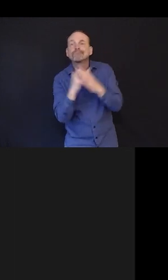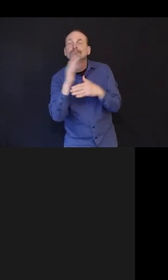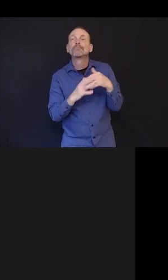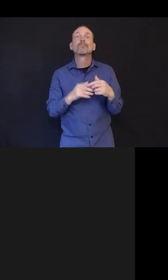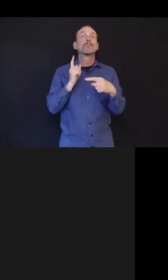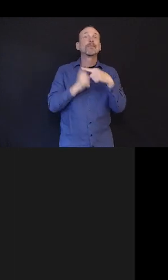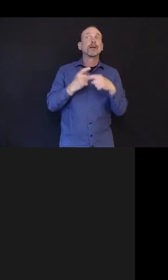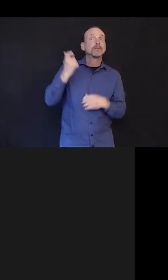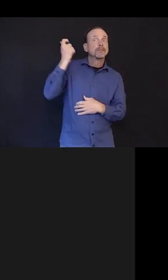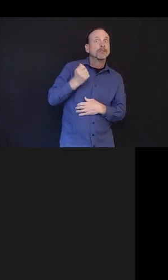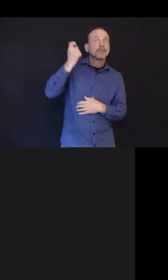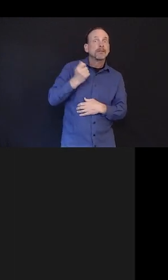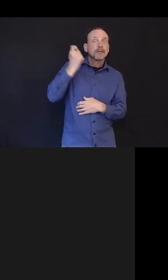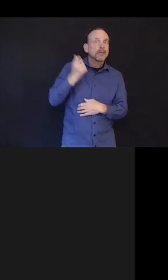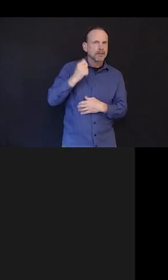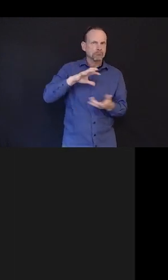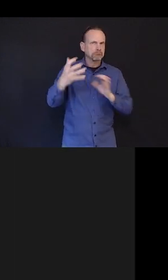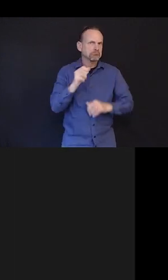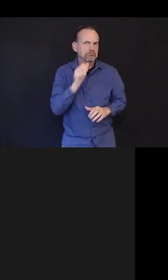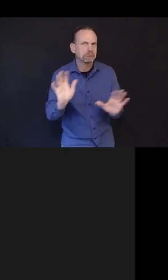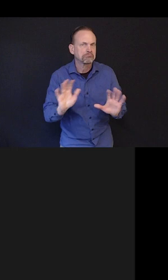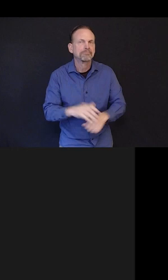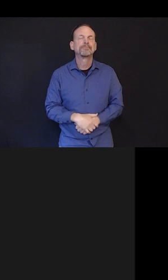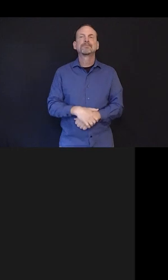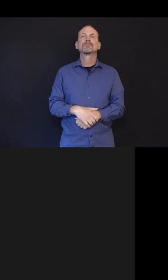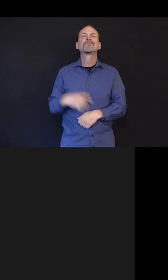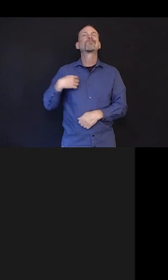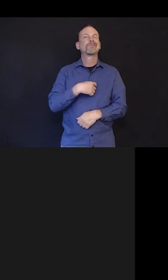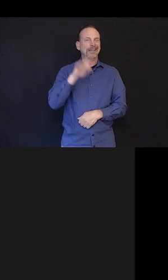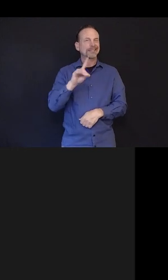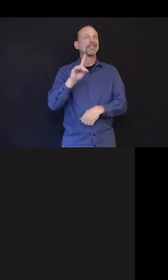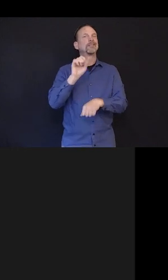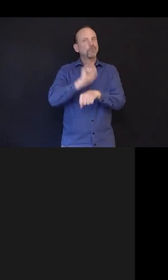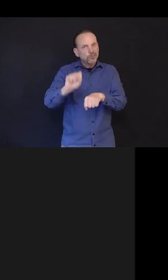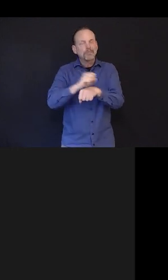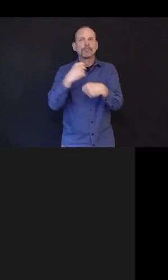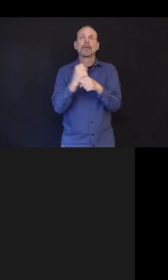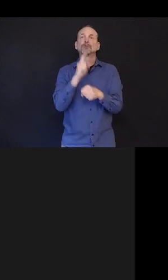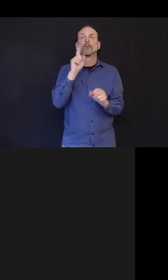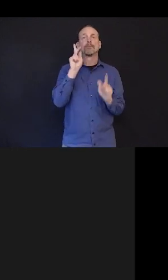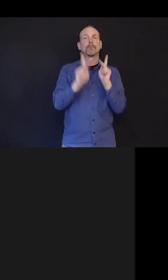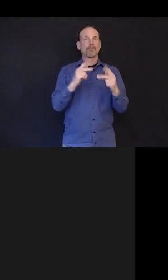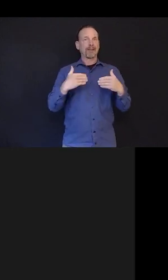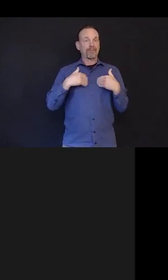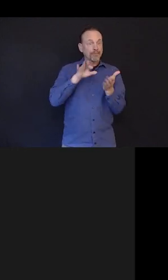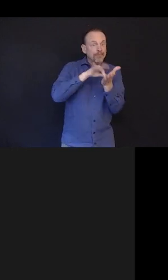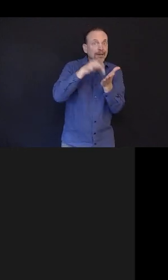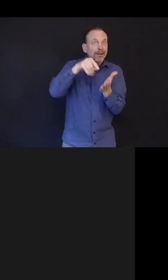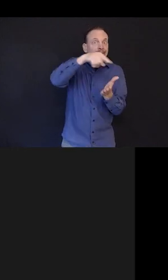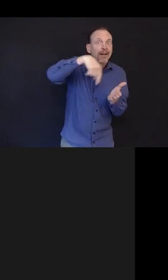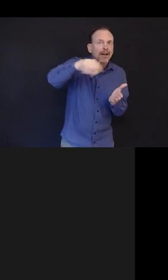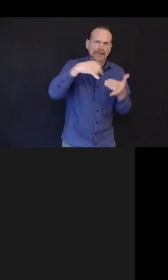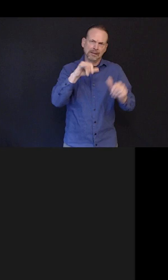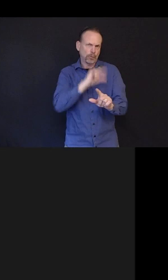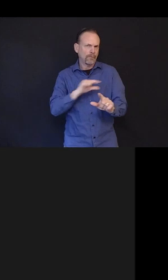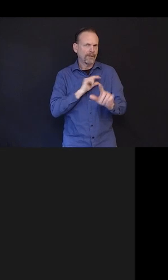benefits in jeopardy. So we've worked really hard to do that, to protect Medicaid eligibility by being